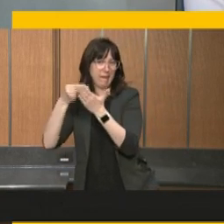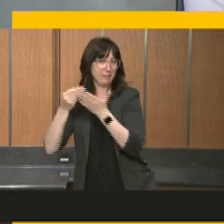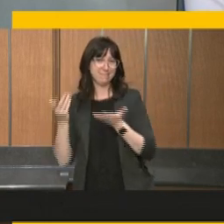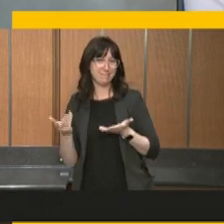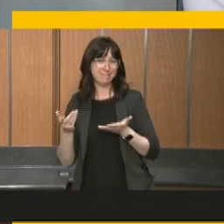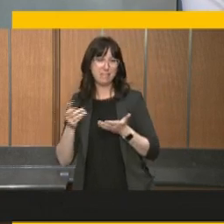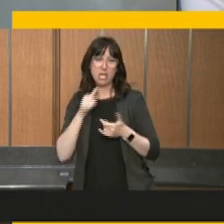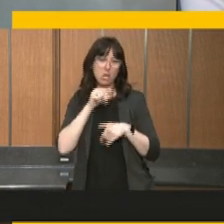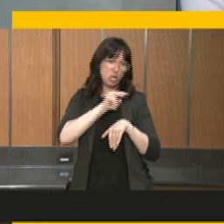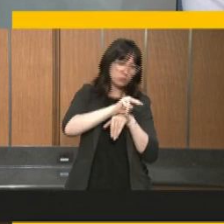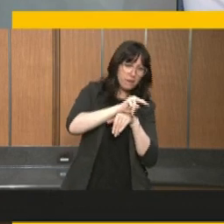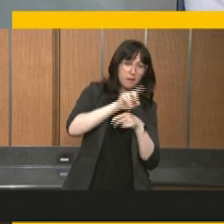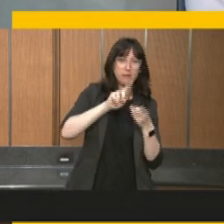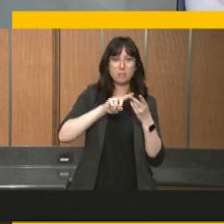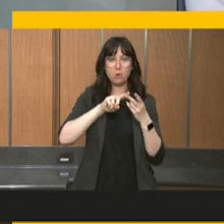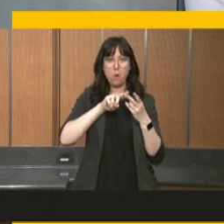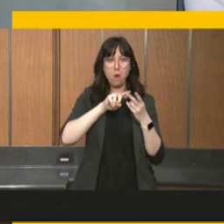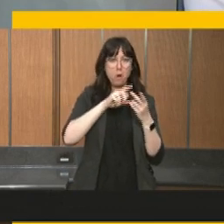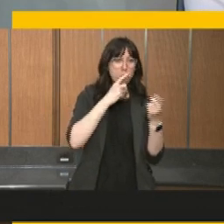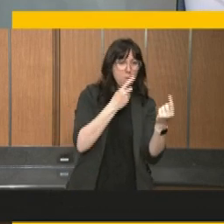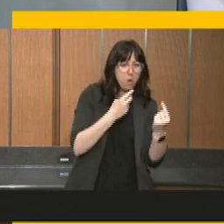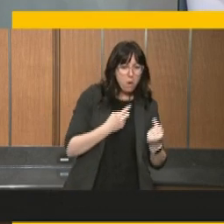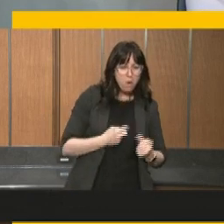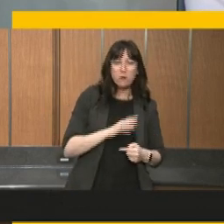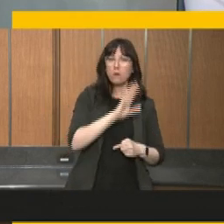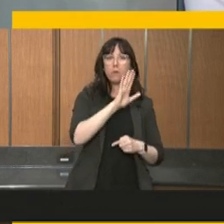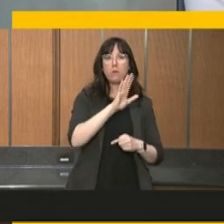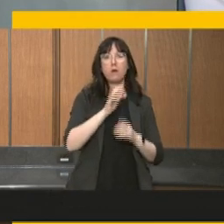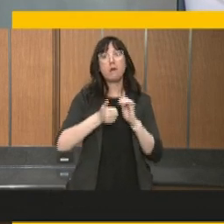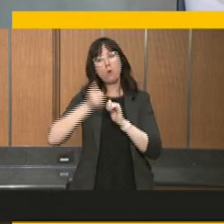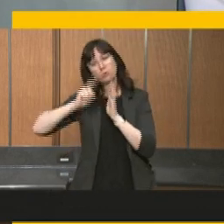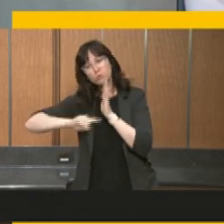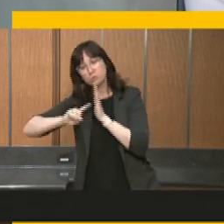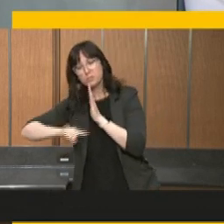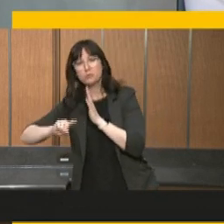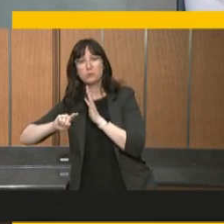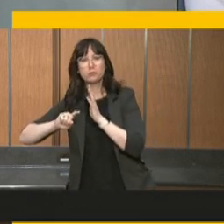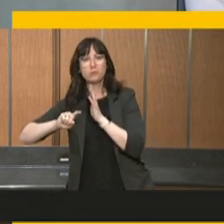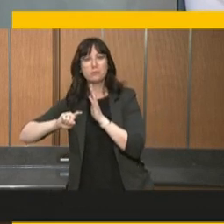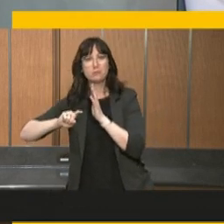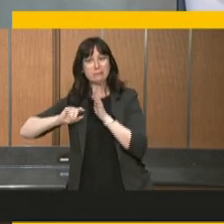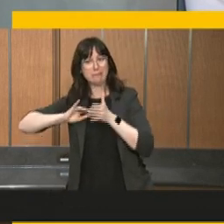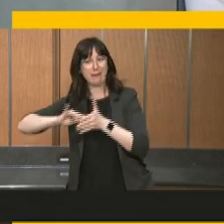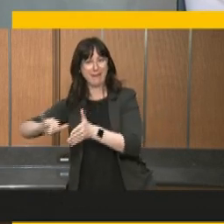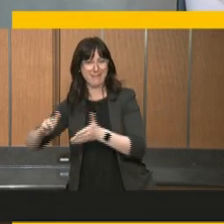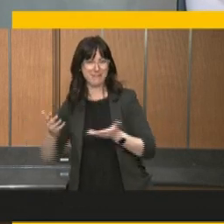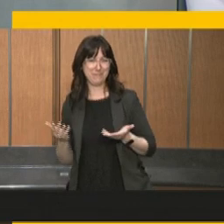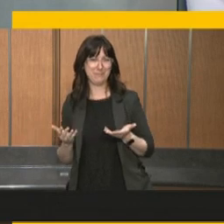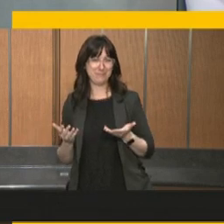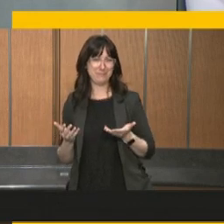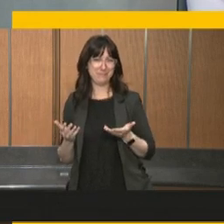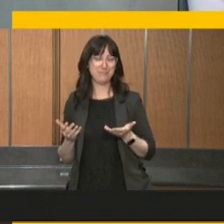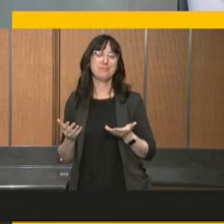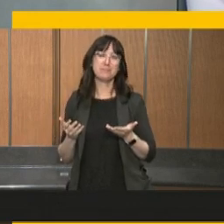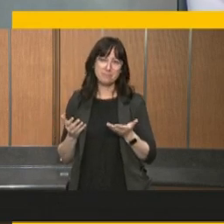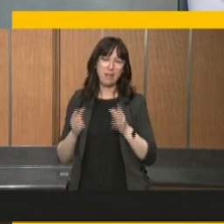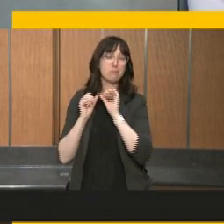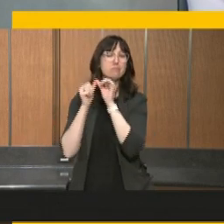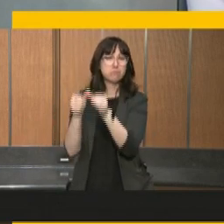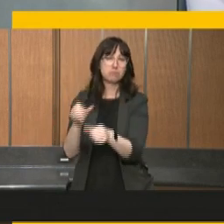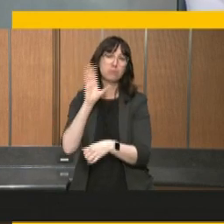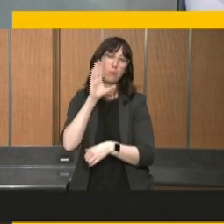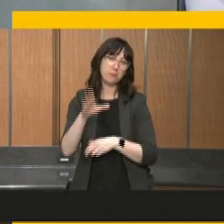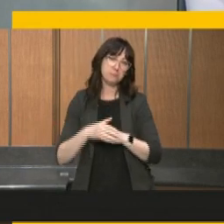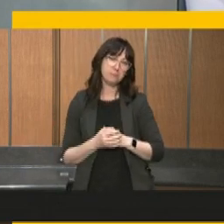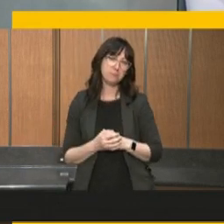surveillance or case reporting. There's a lot of those elements which is done through actual research studies, and those are also ongoing as well. So